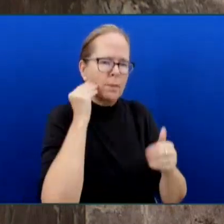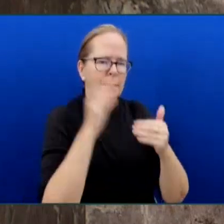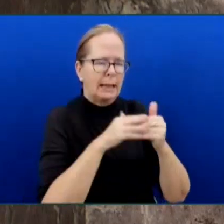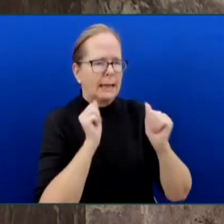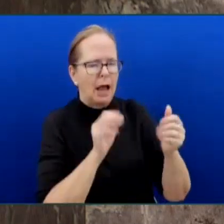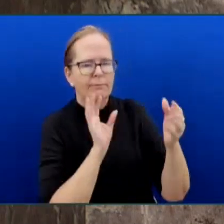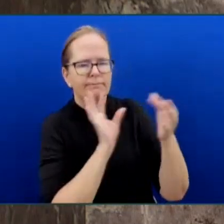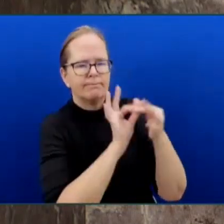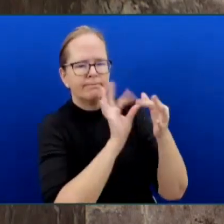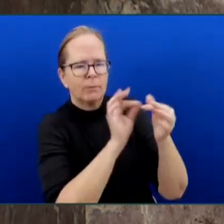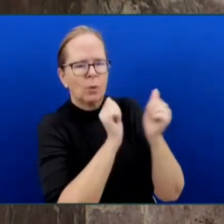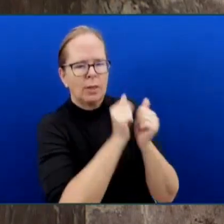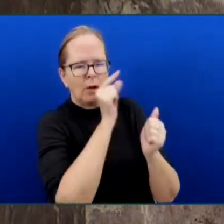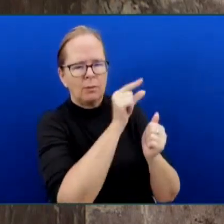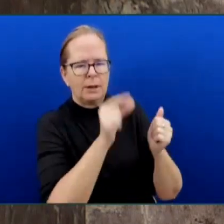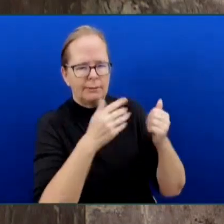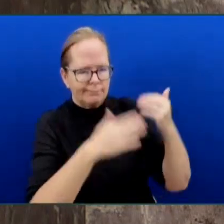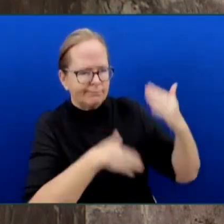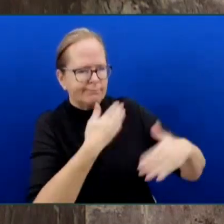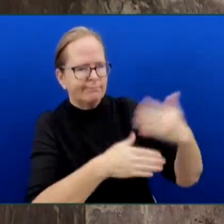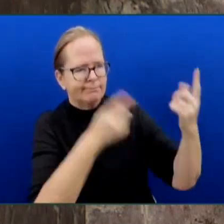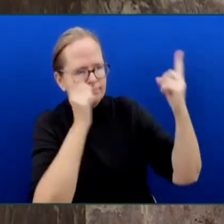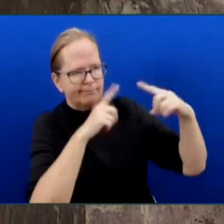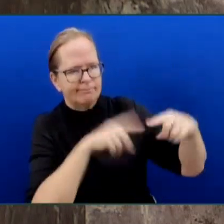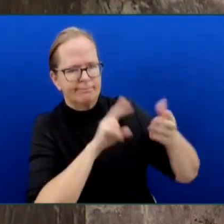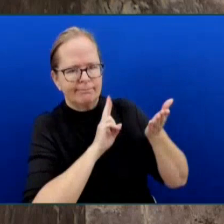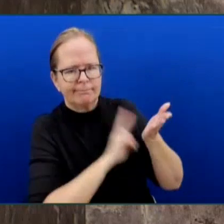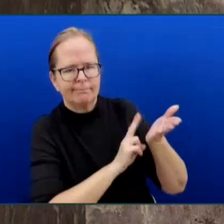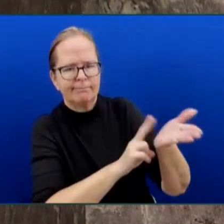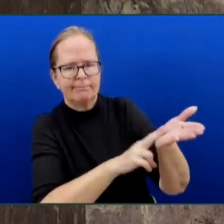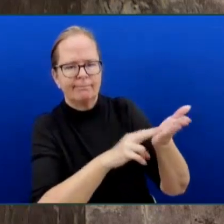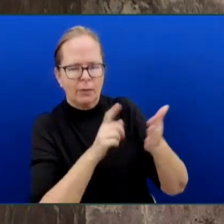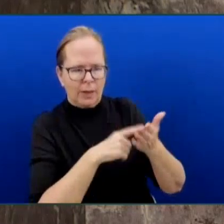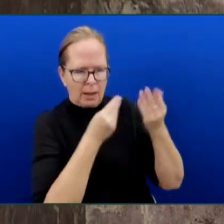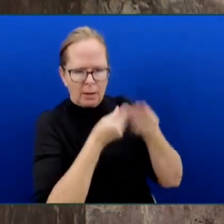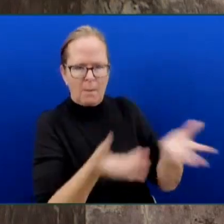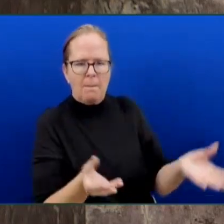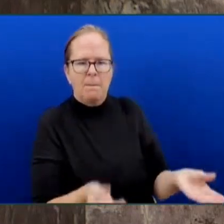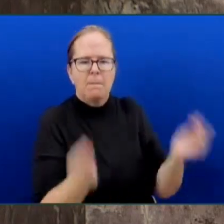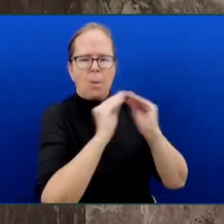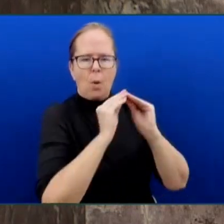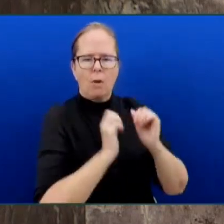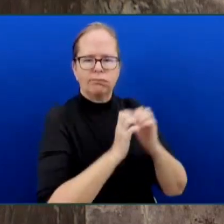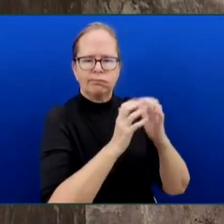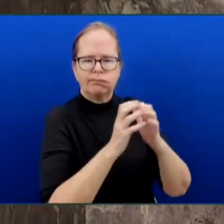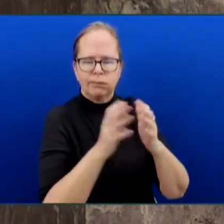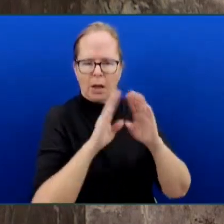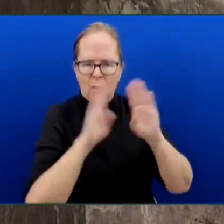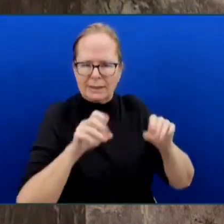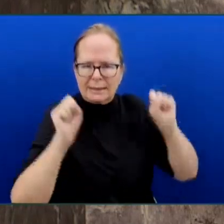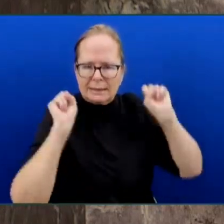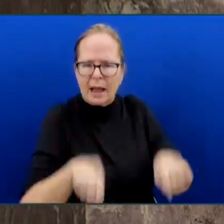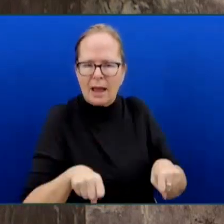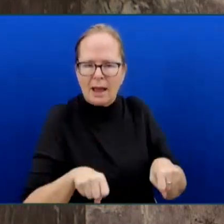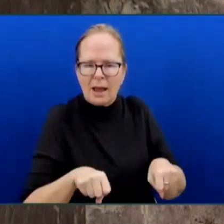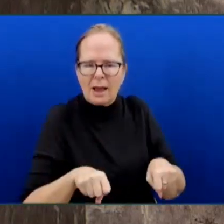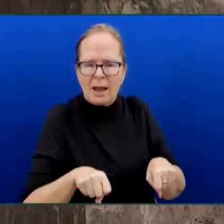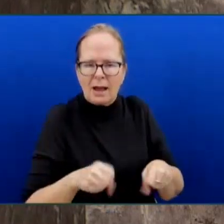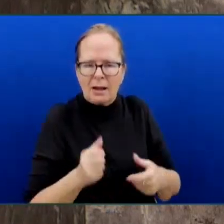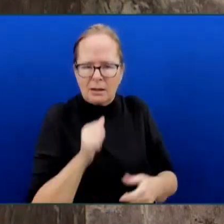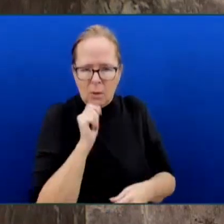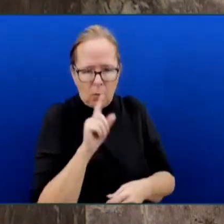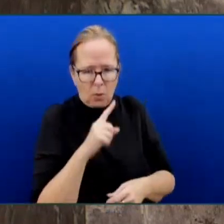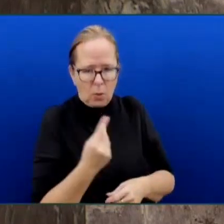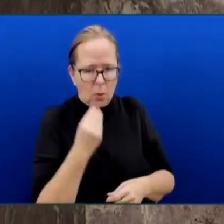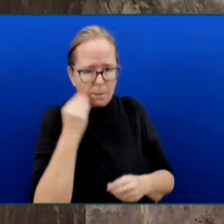choices in our growing neighbourhoods, Honourable Speaker. And not only the home building community thinks that this is going to help us get more